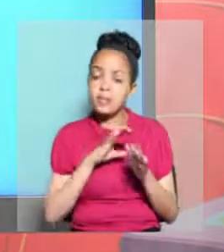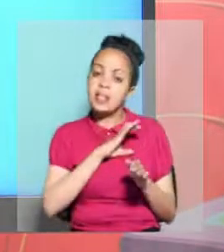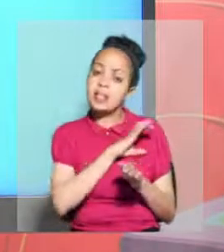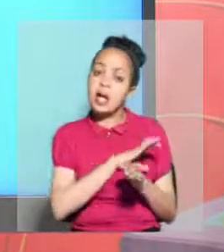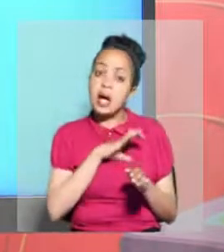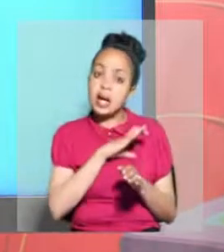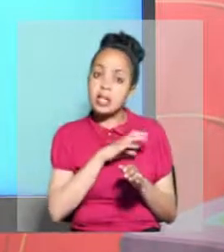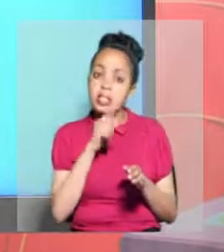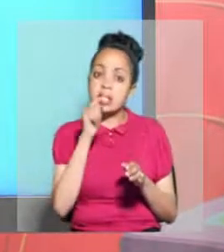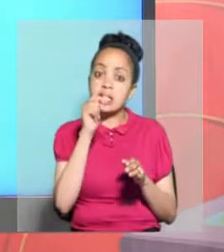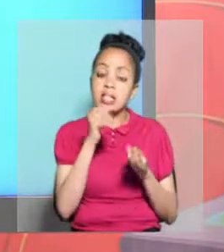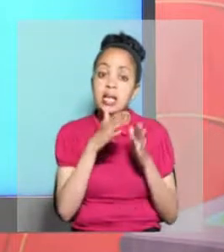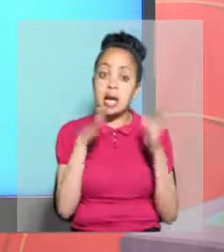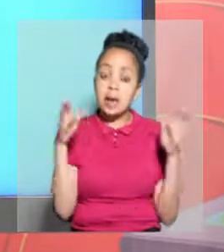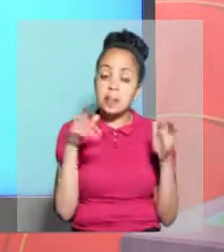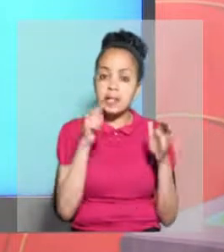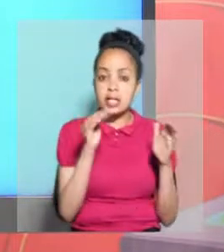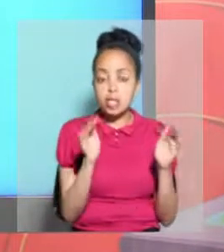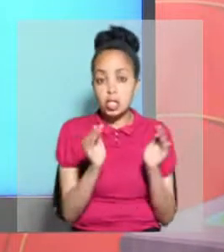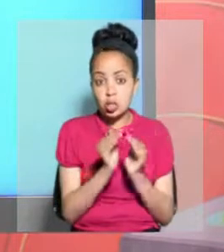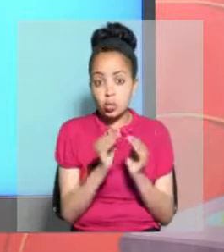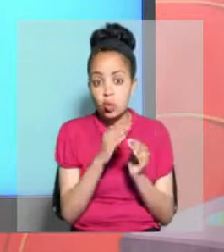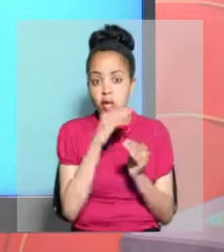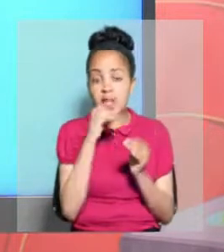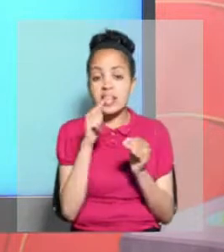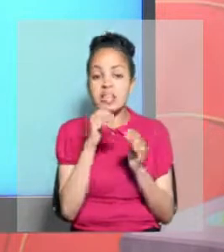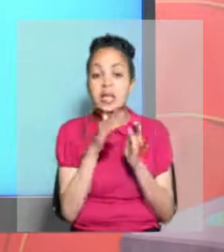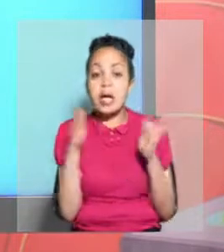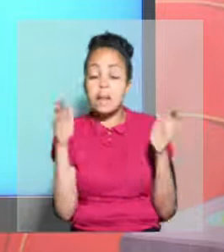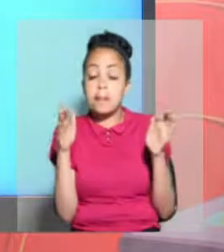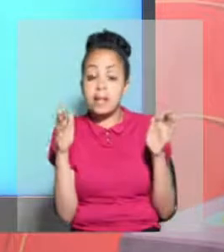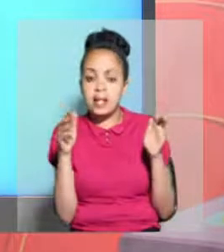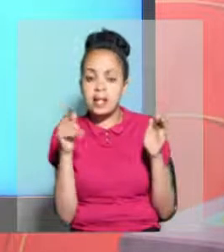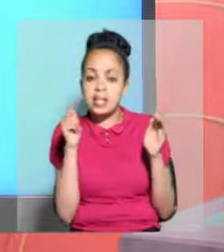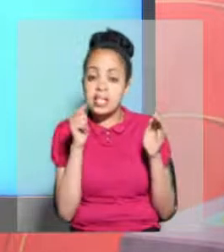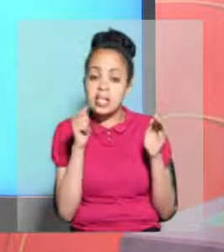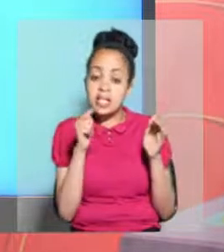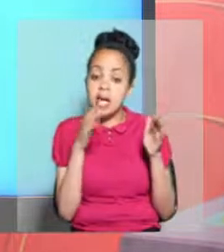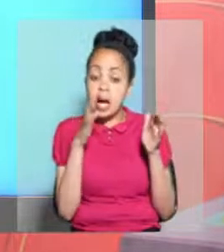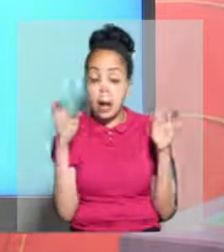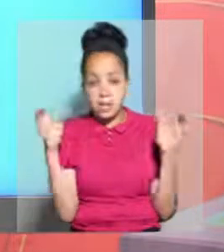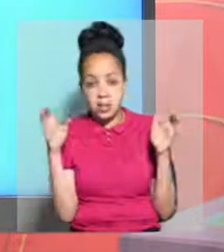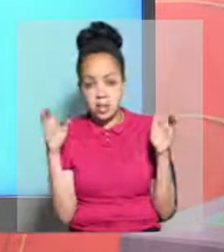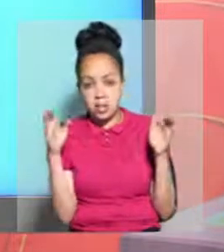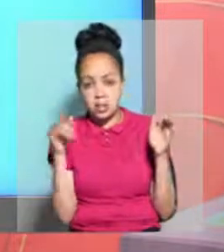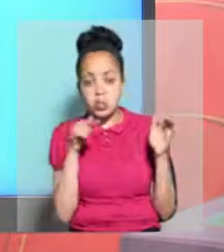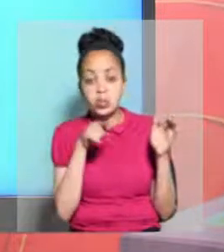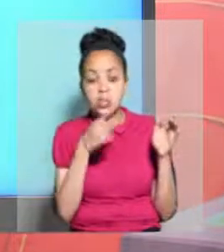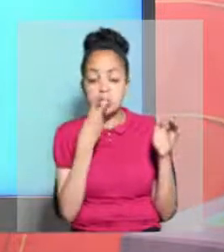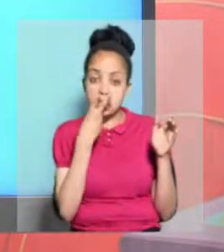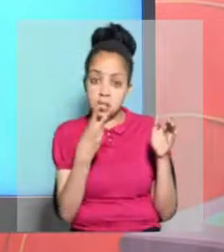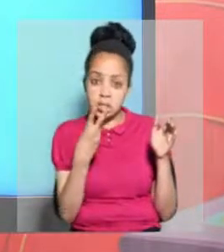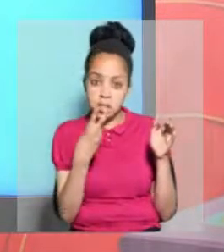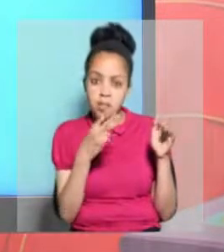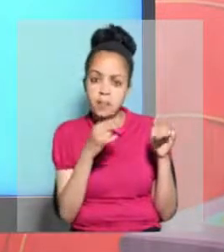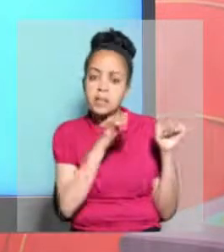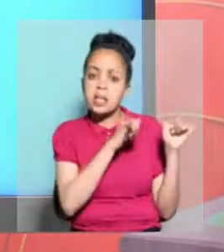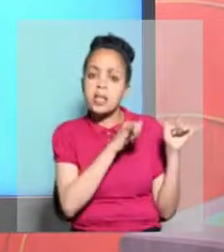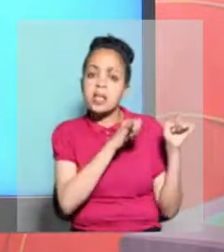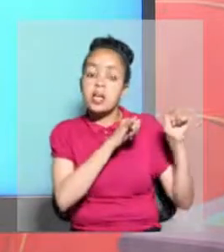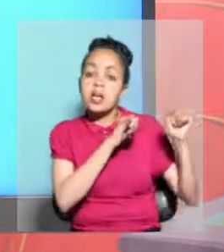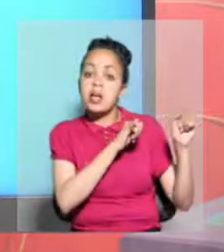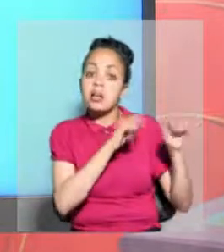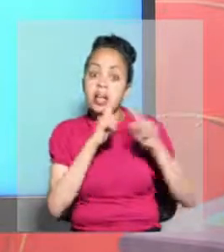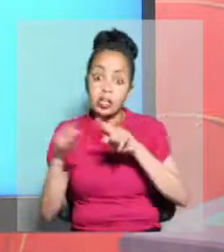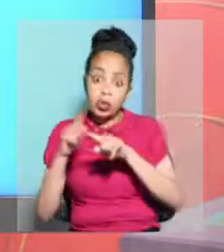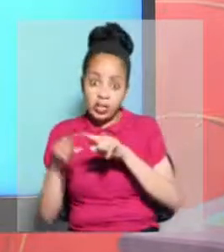character of T capital T small and the T capital T capital, which is heterozygous, which is